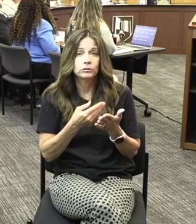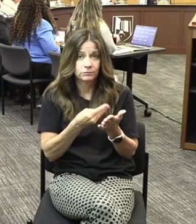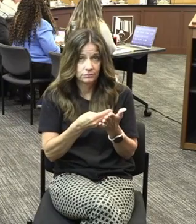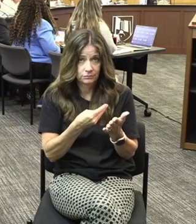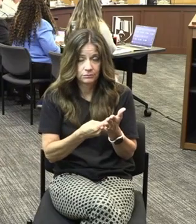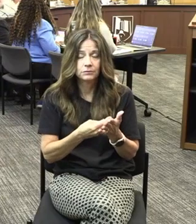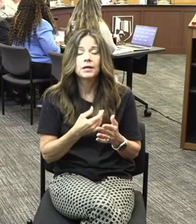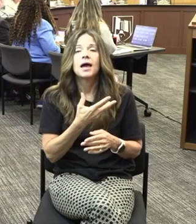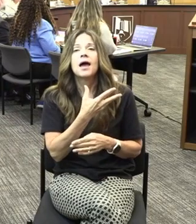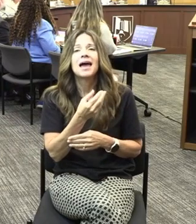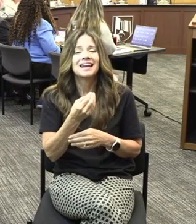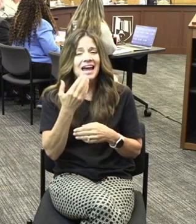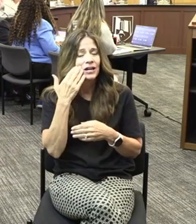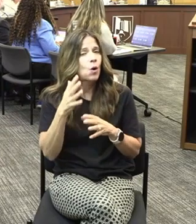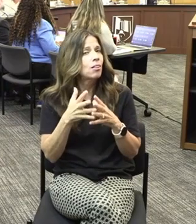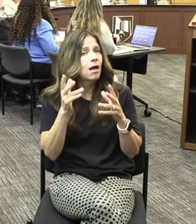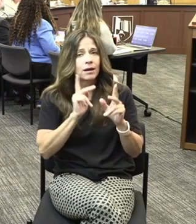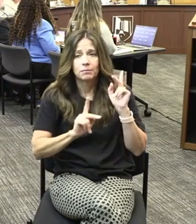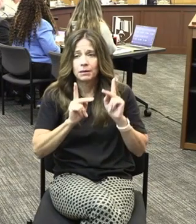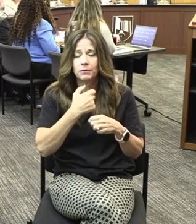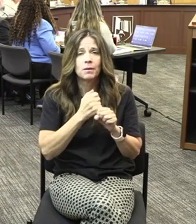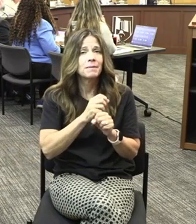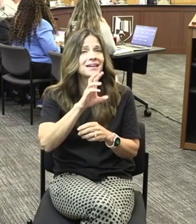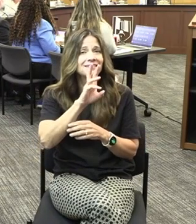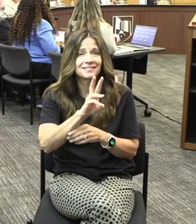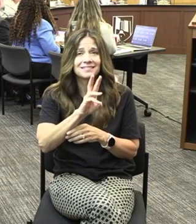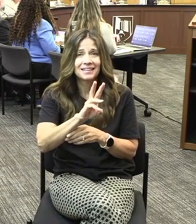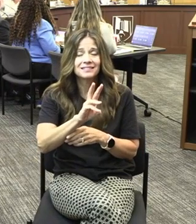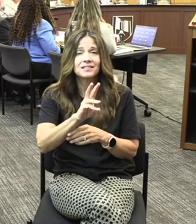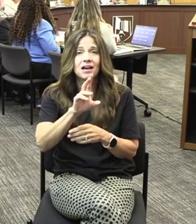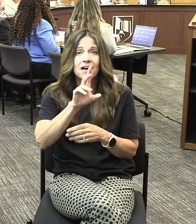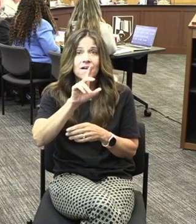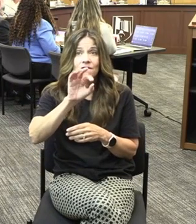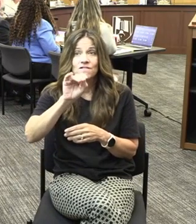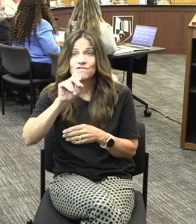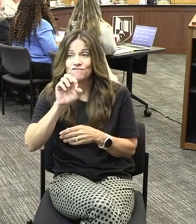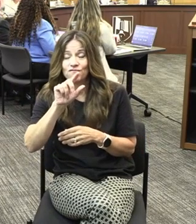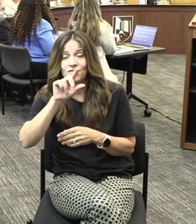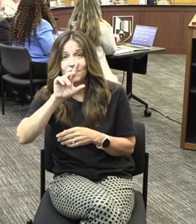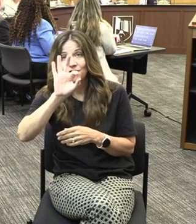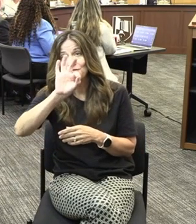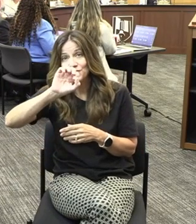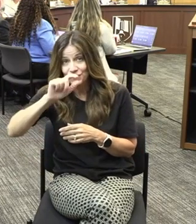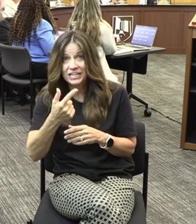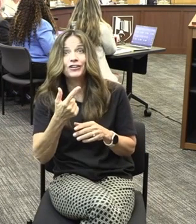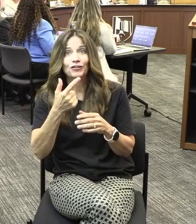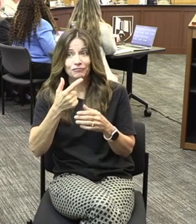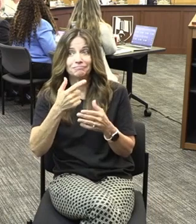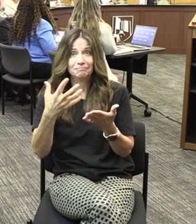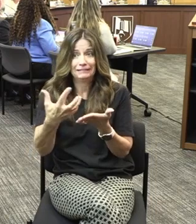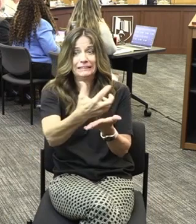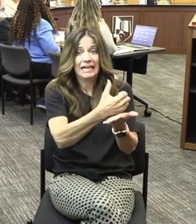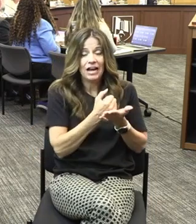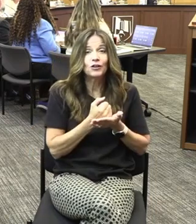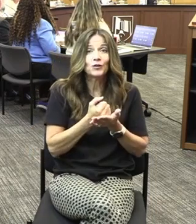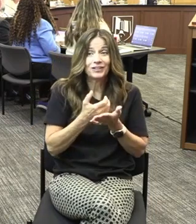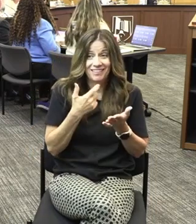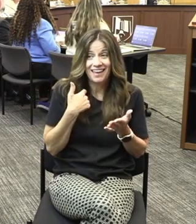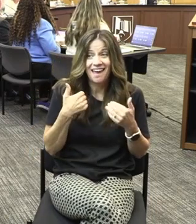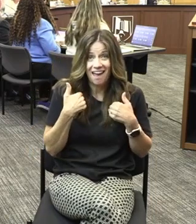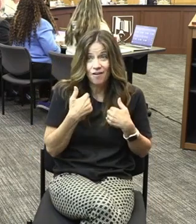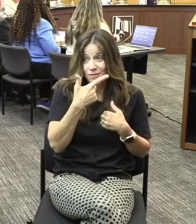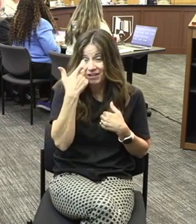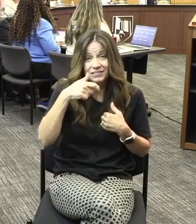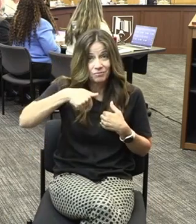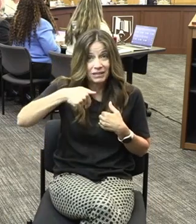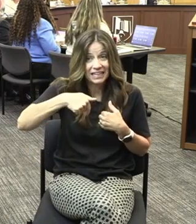lot of people that make 6-figure salaries off of associate programs here at JJC. They are there. We talked earlier about,